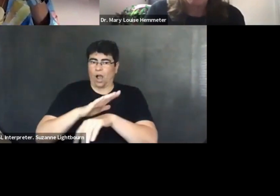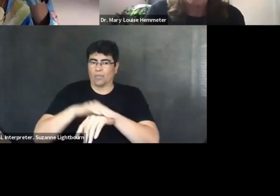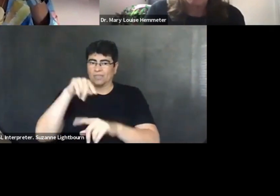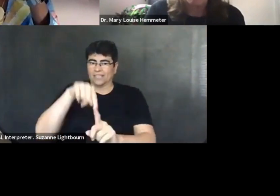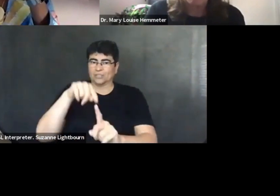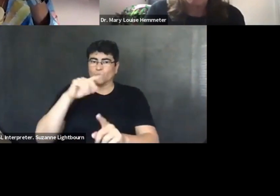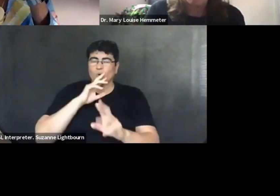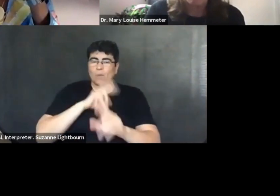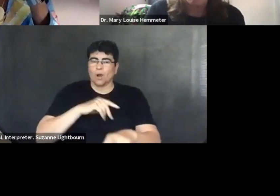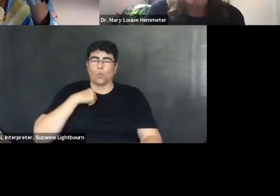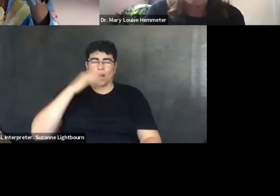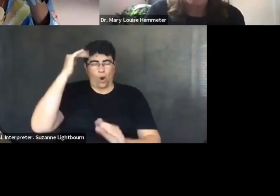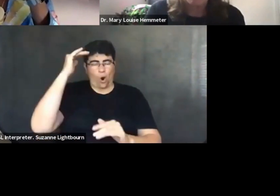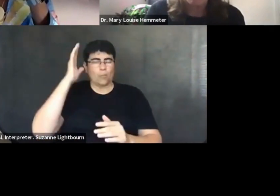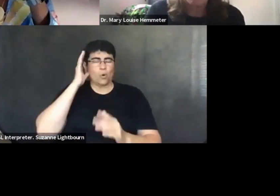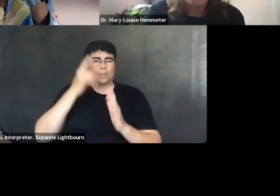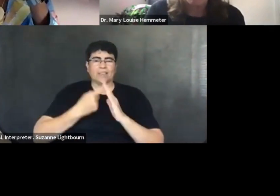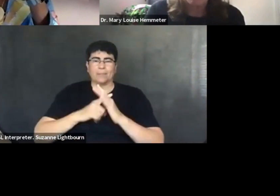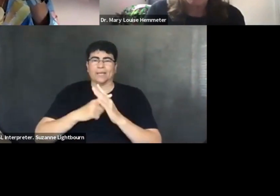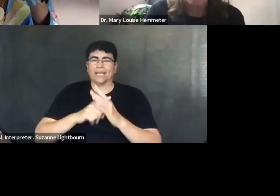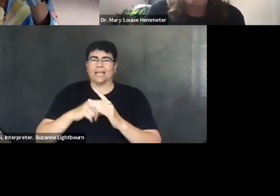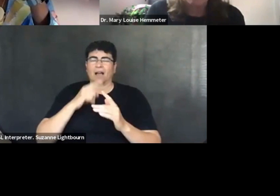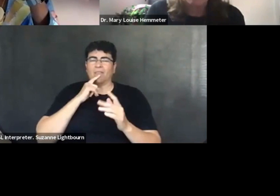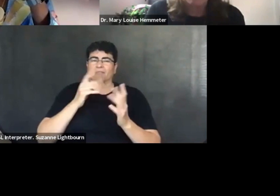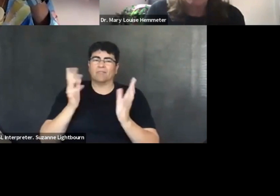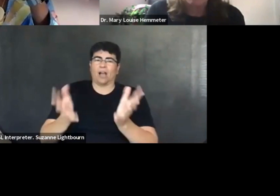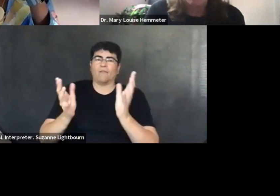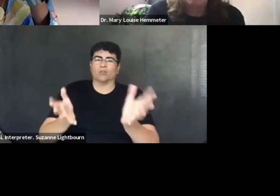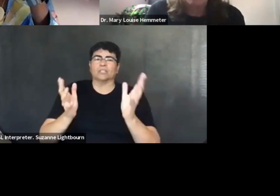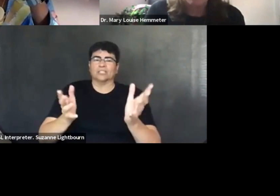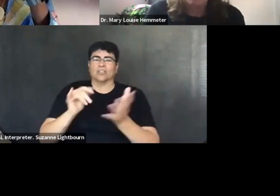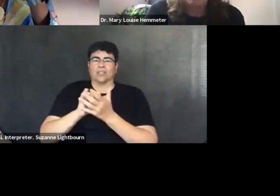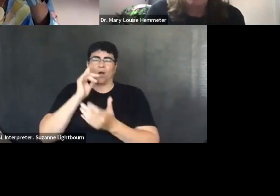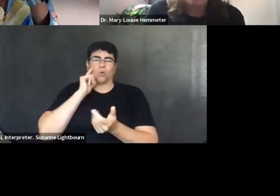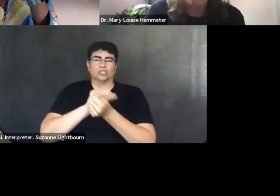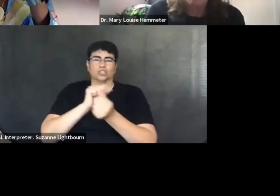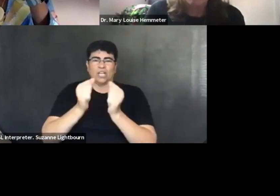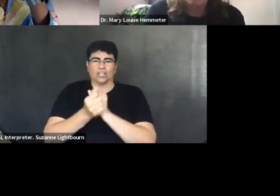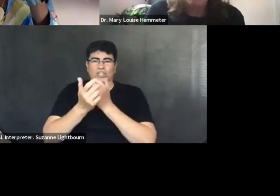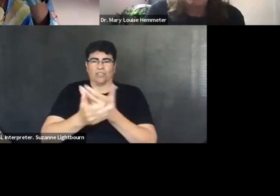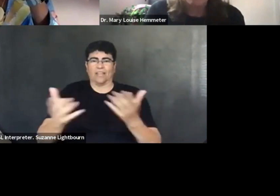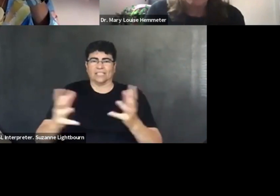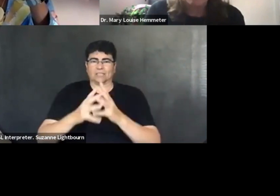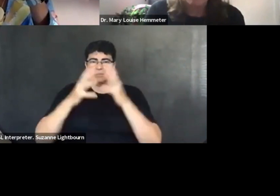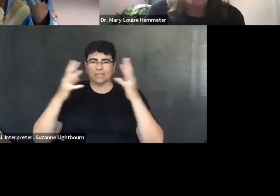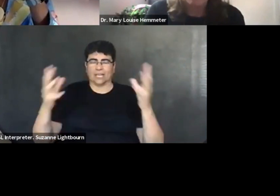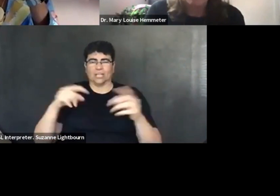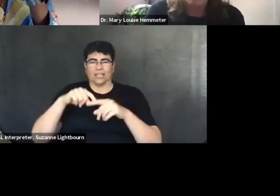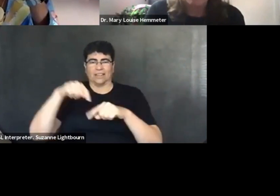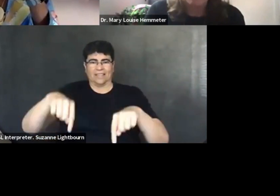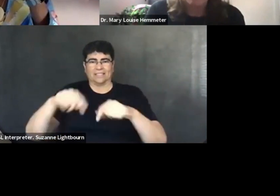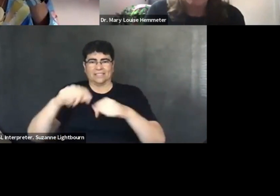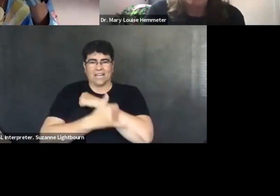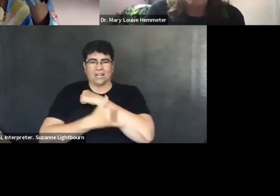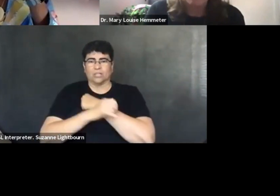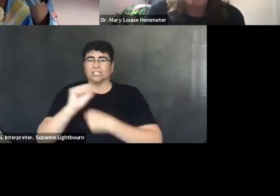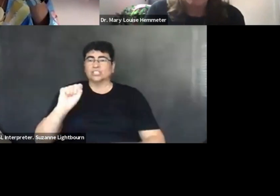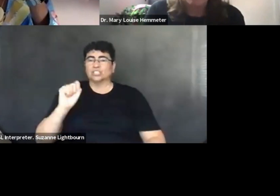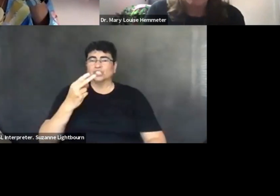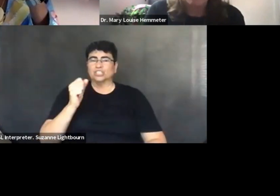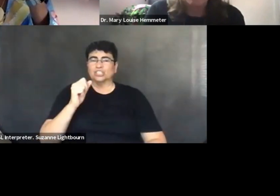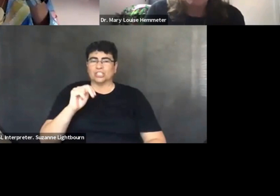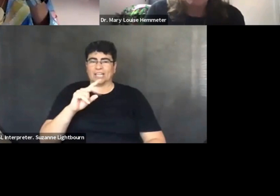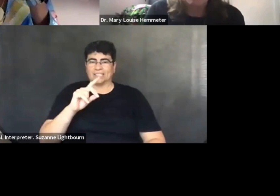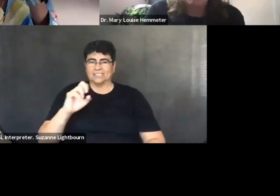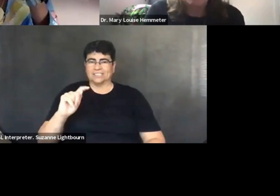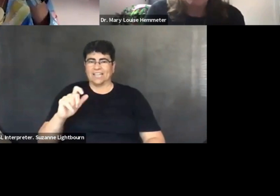this is just the beginning of a conversation that changes things substantially in this country. So Chantel, I'm going to give it back over